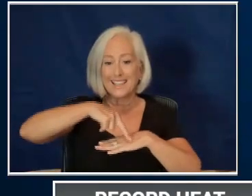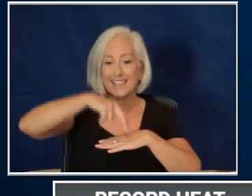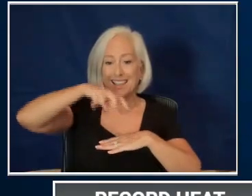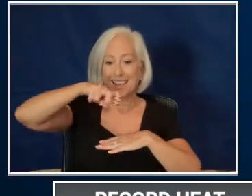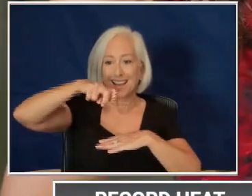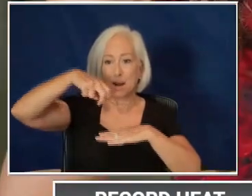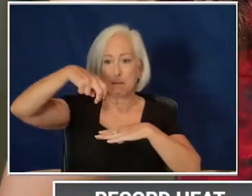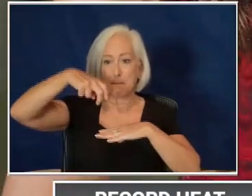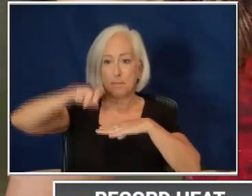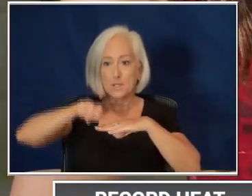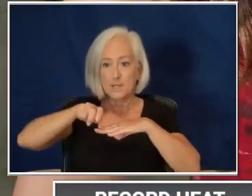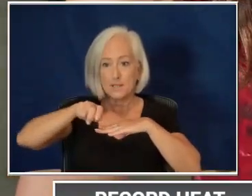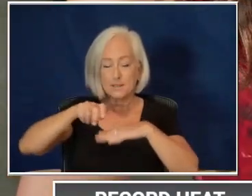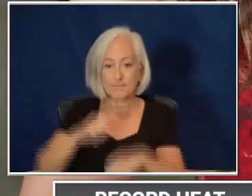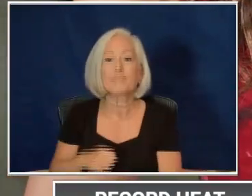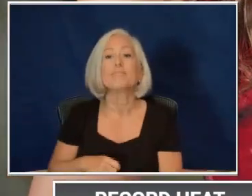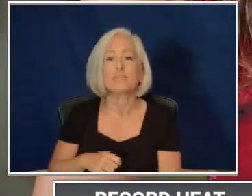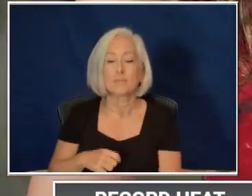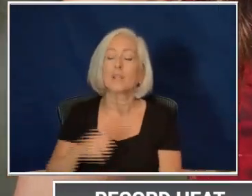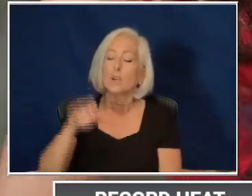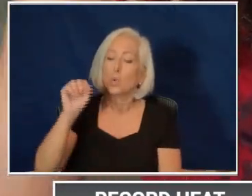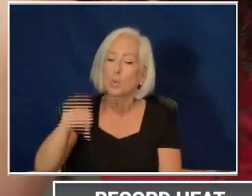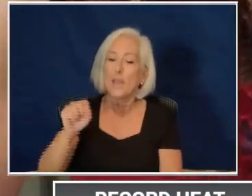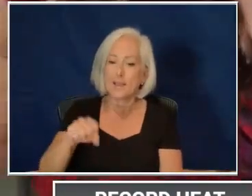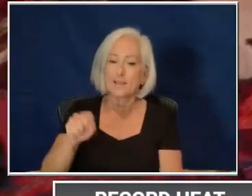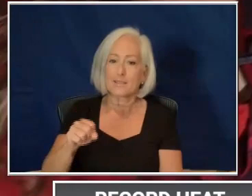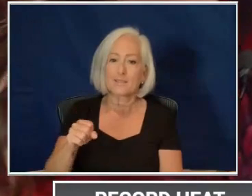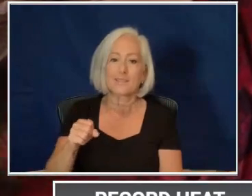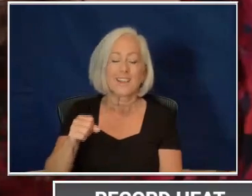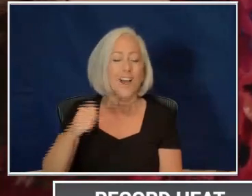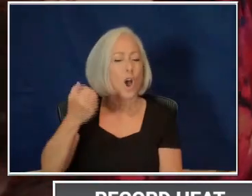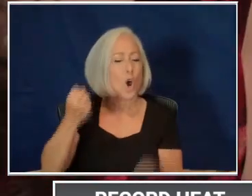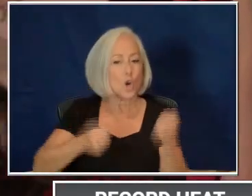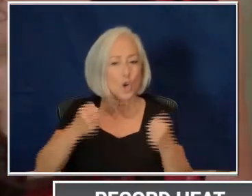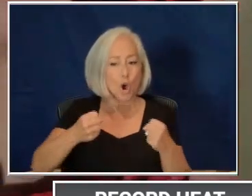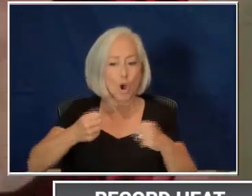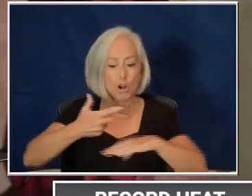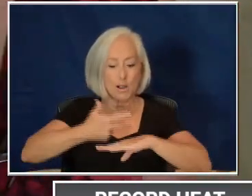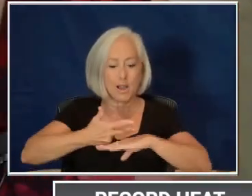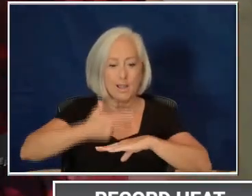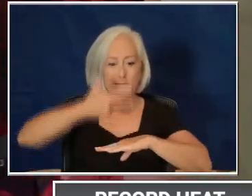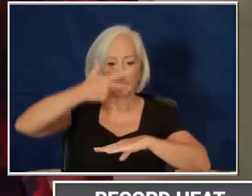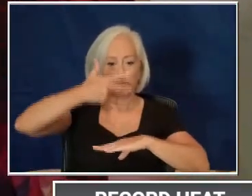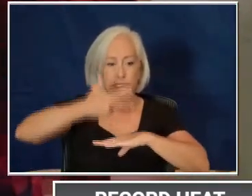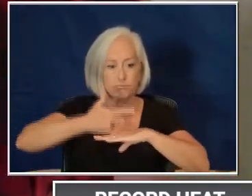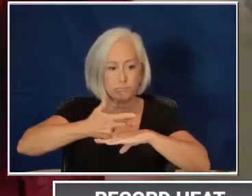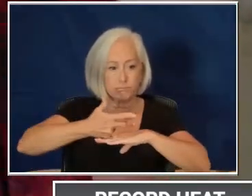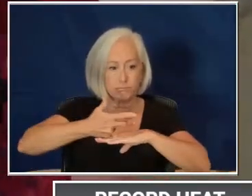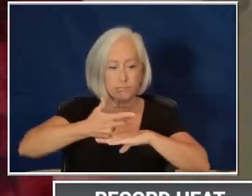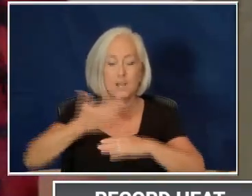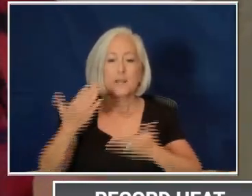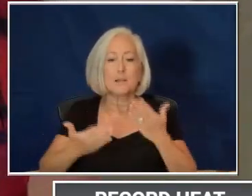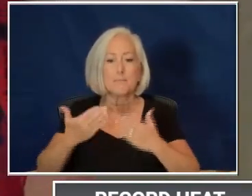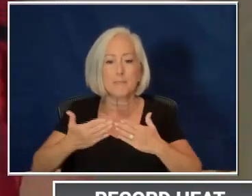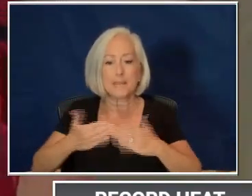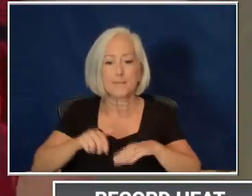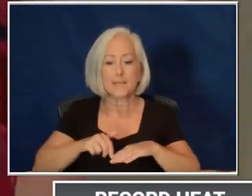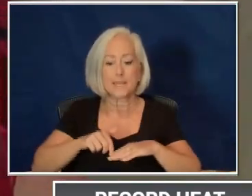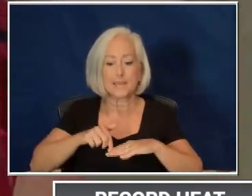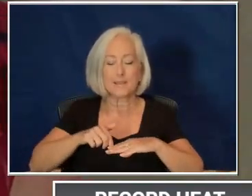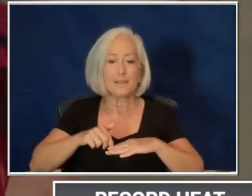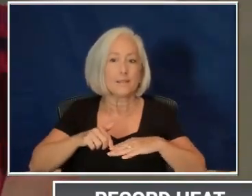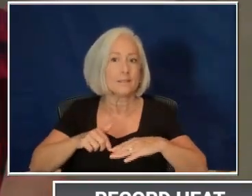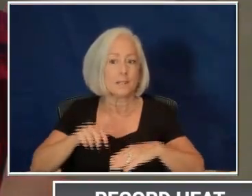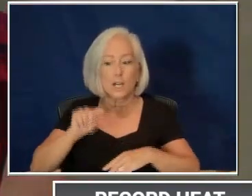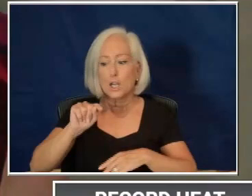We do, and usually we help work through that because cars are so varying, different heights. It might be a step stool, it might be coming